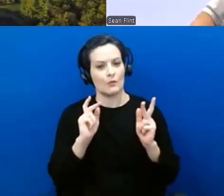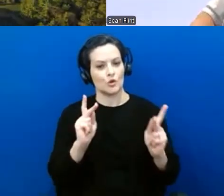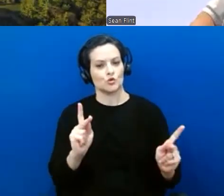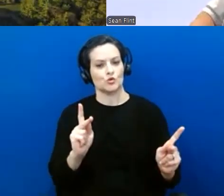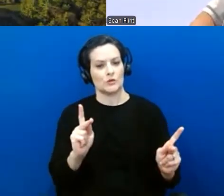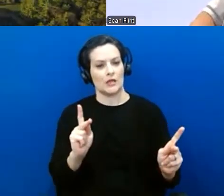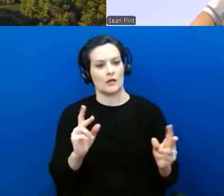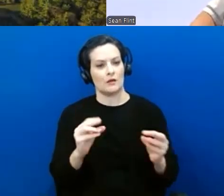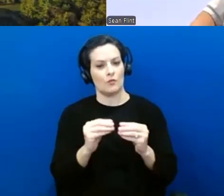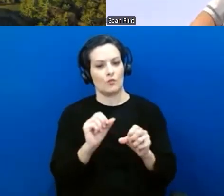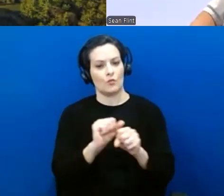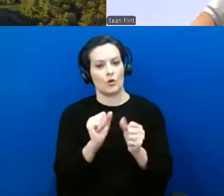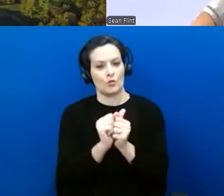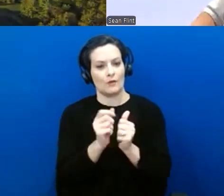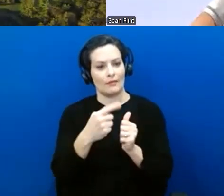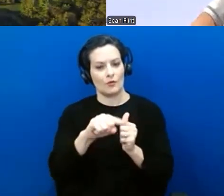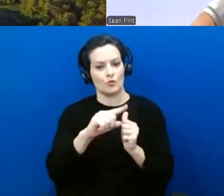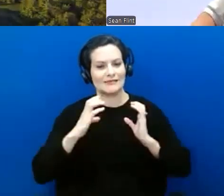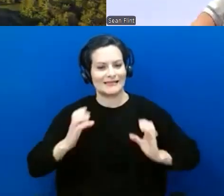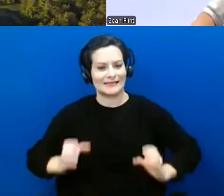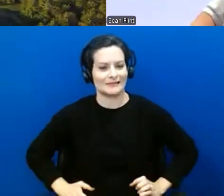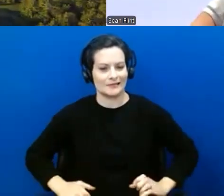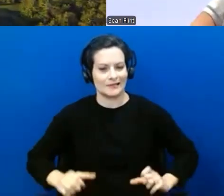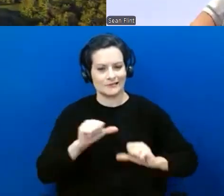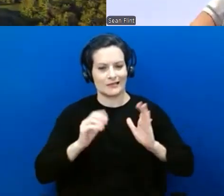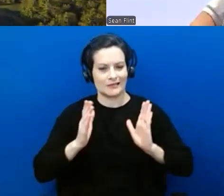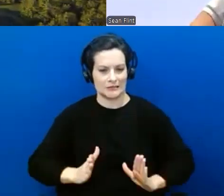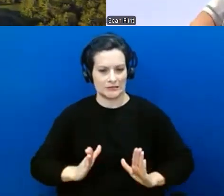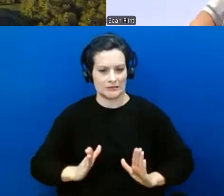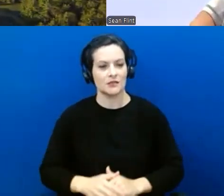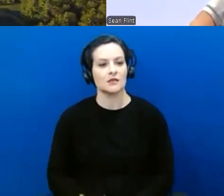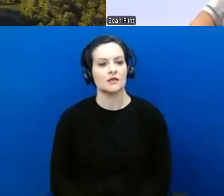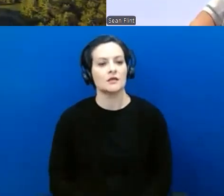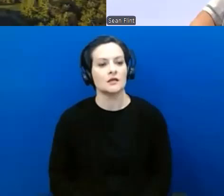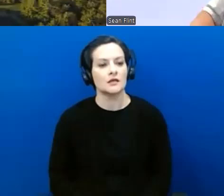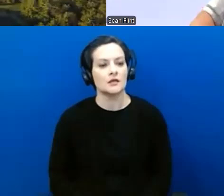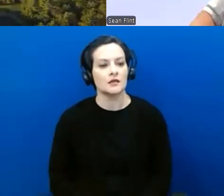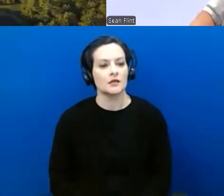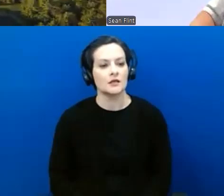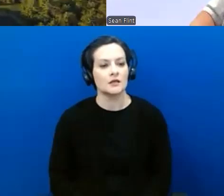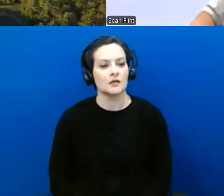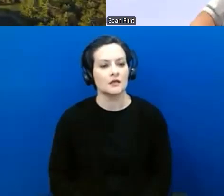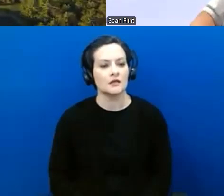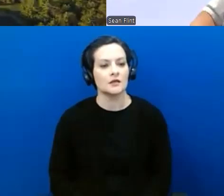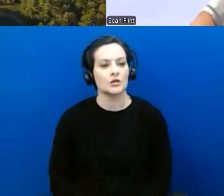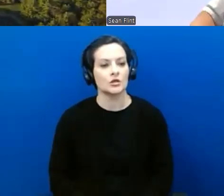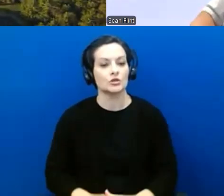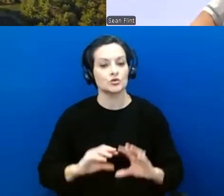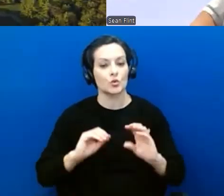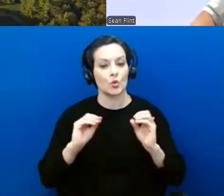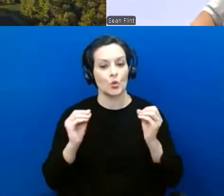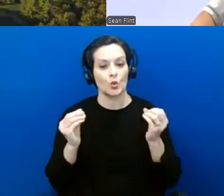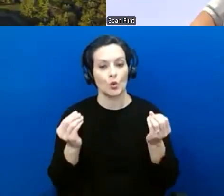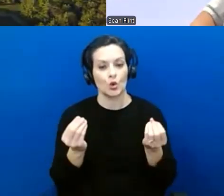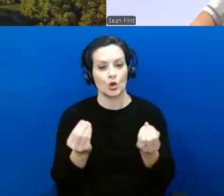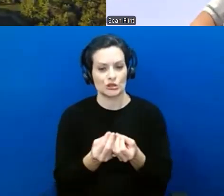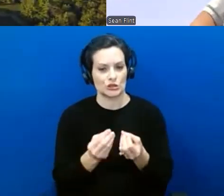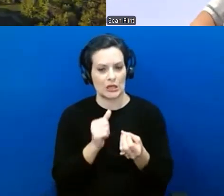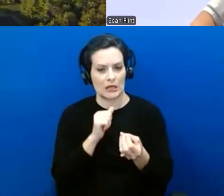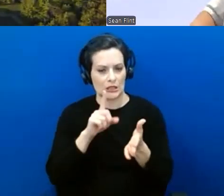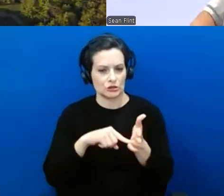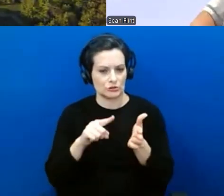with citizen scientists. There's an organization that I haven't looked into in a while,